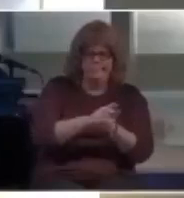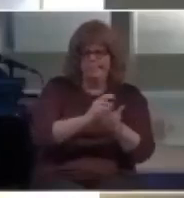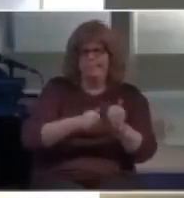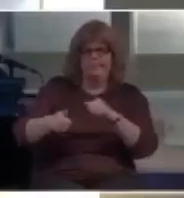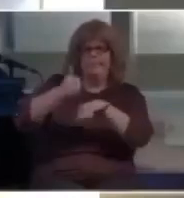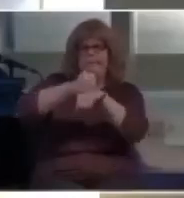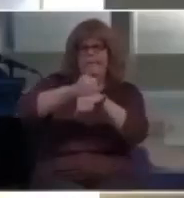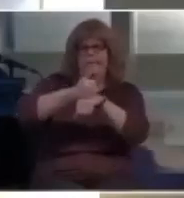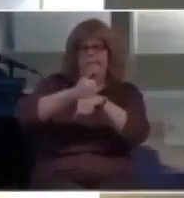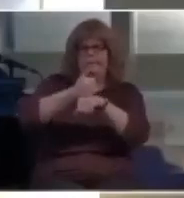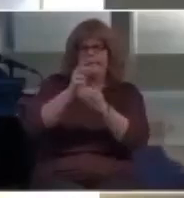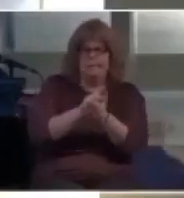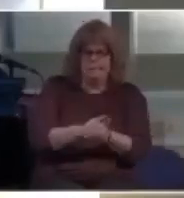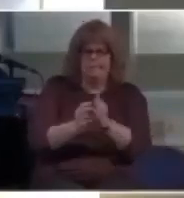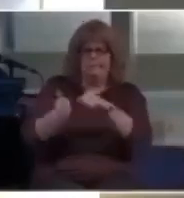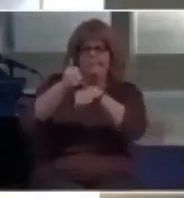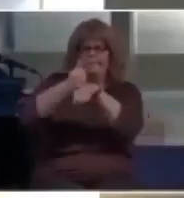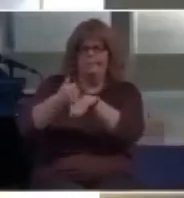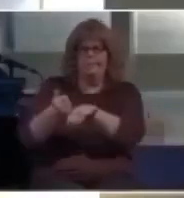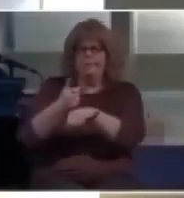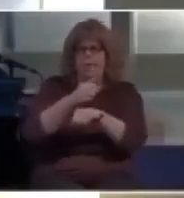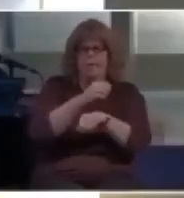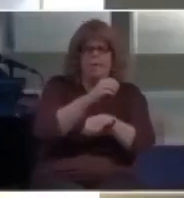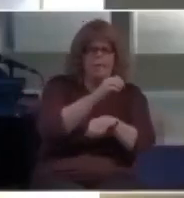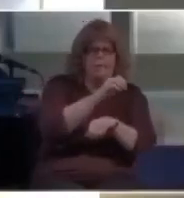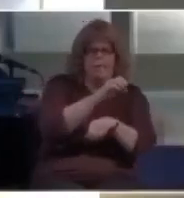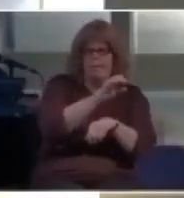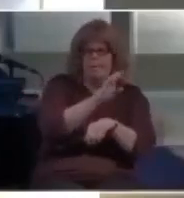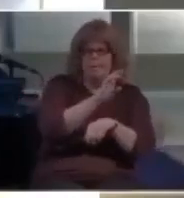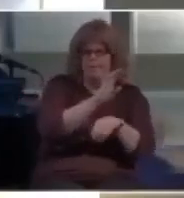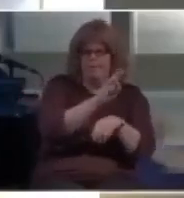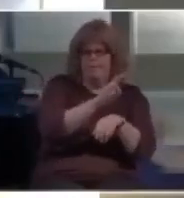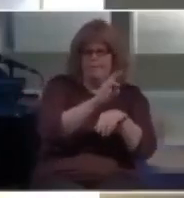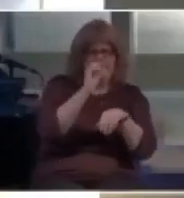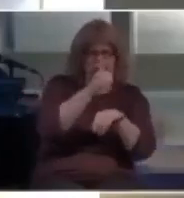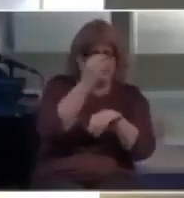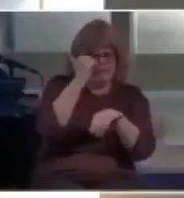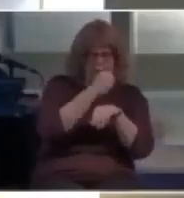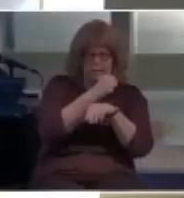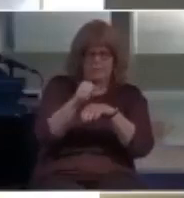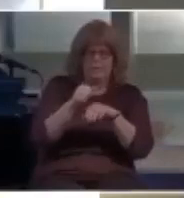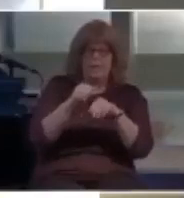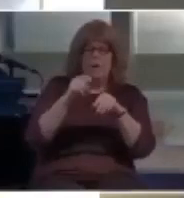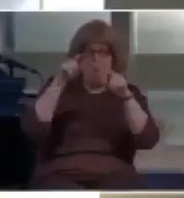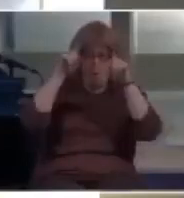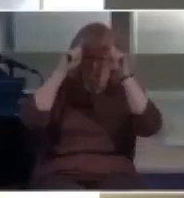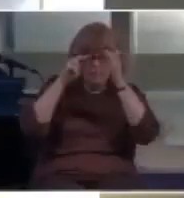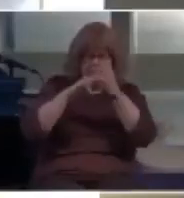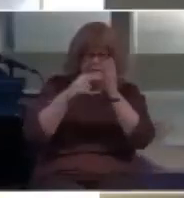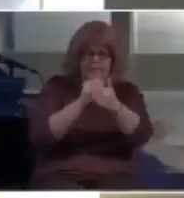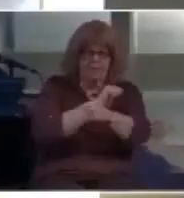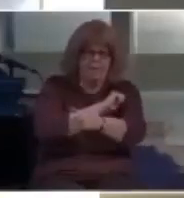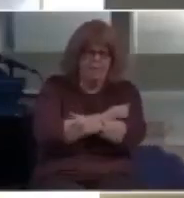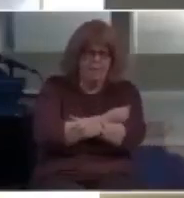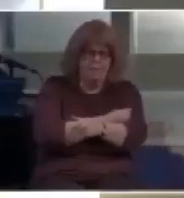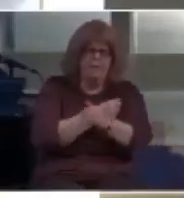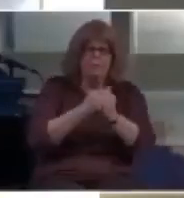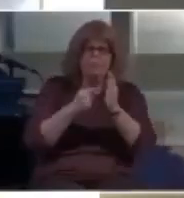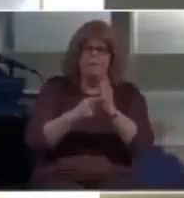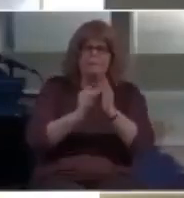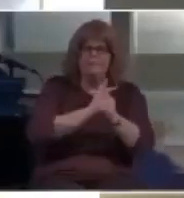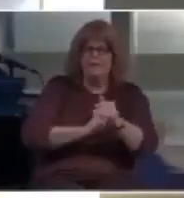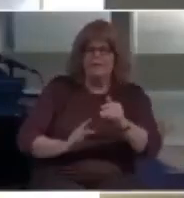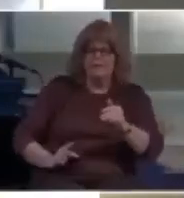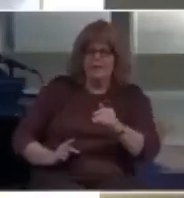the horns represent, of course, horns always represent authority, and they often represent kings. But